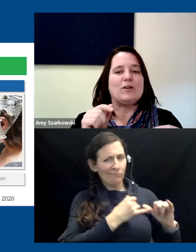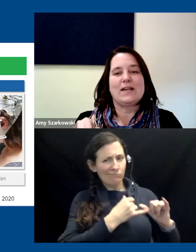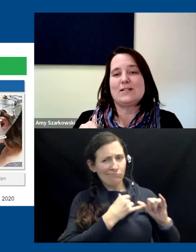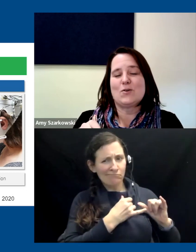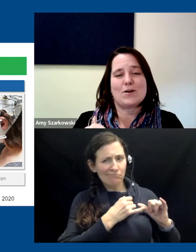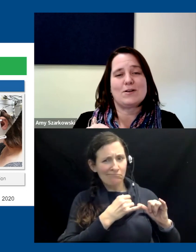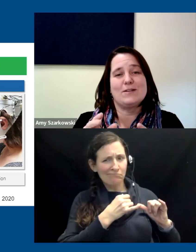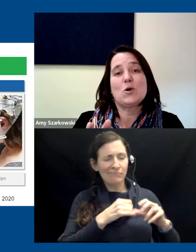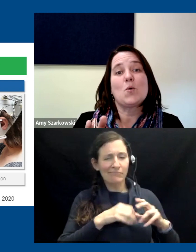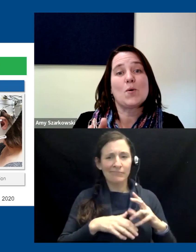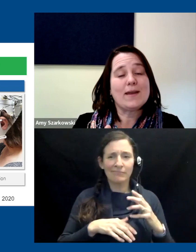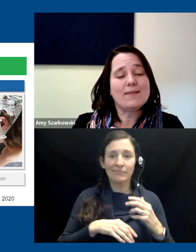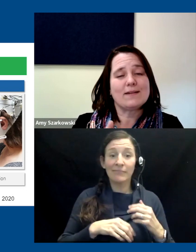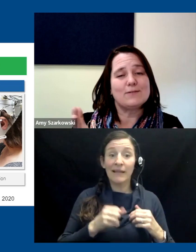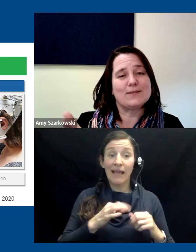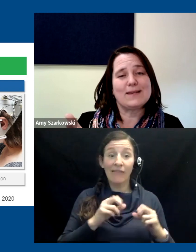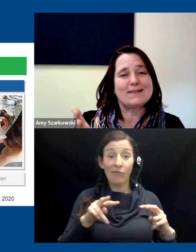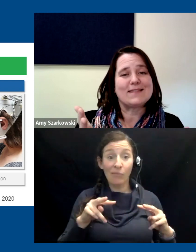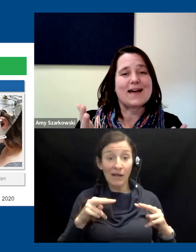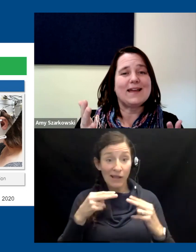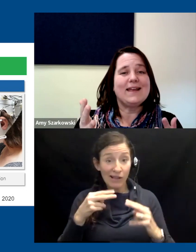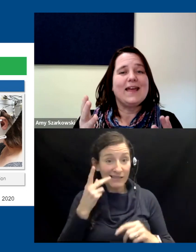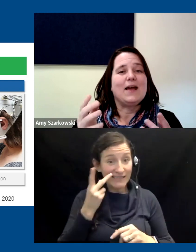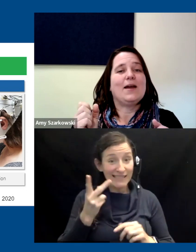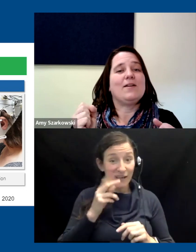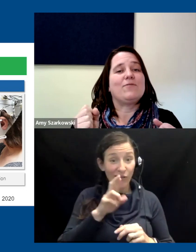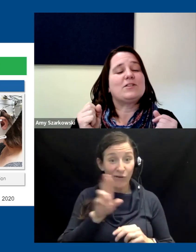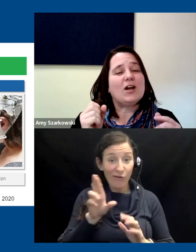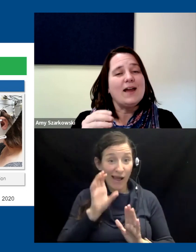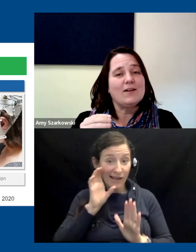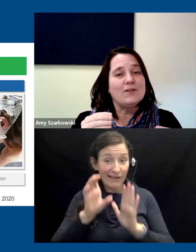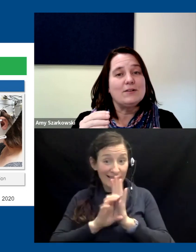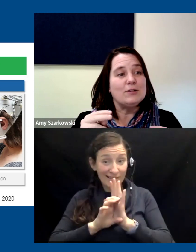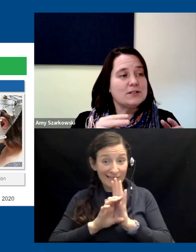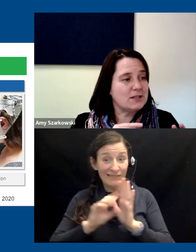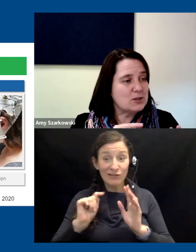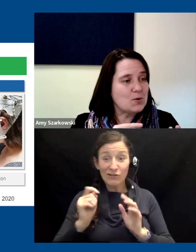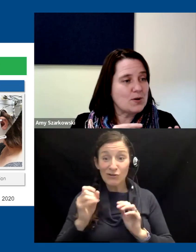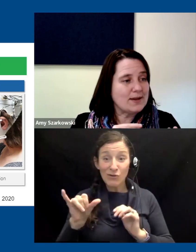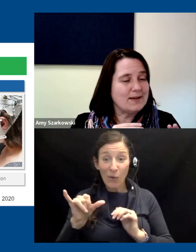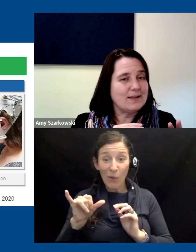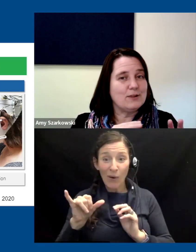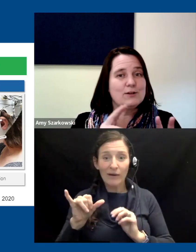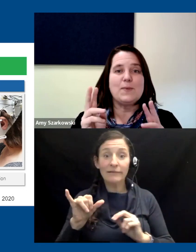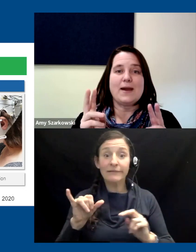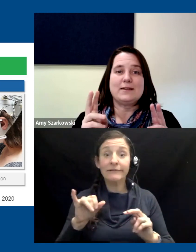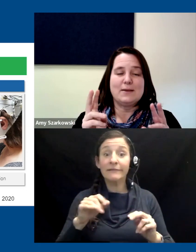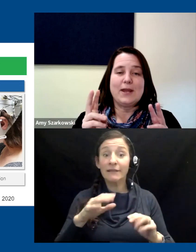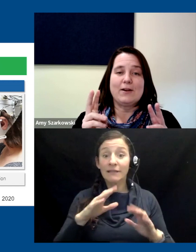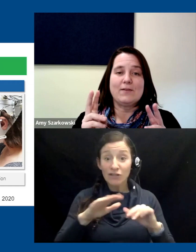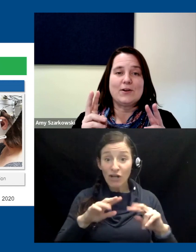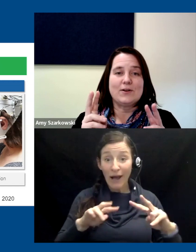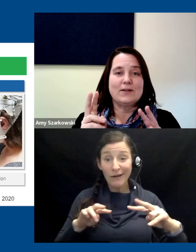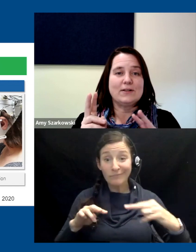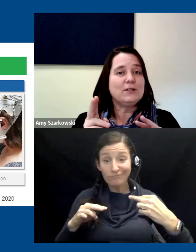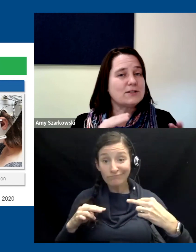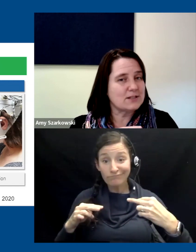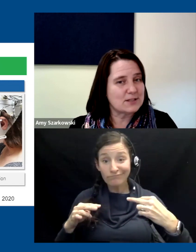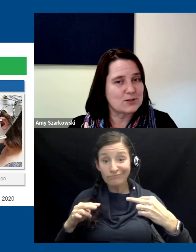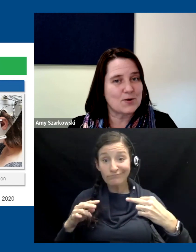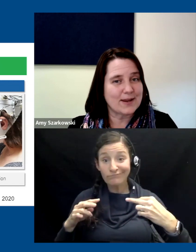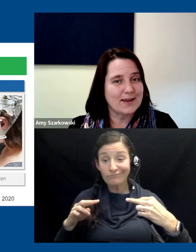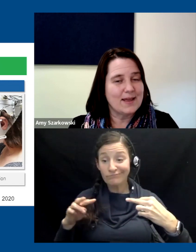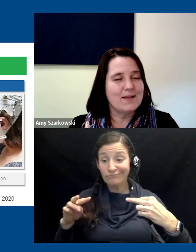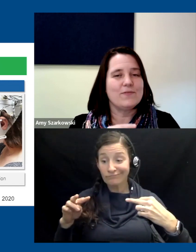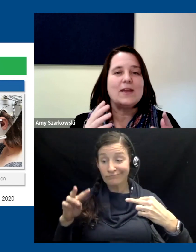If we're looking toward the toy that you see on the slide, if the child looks to the toy, looks back to the caregiver, looks